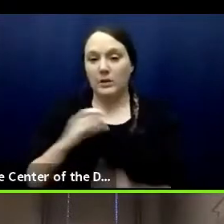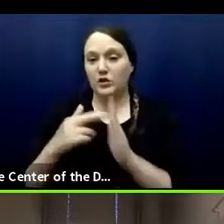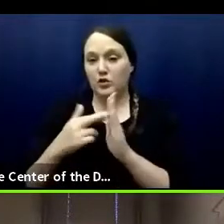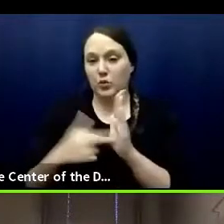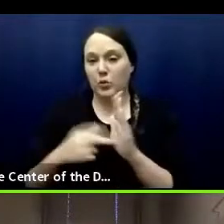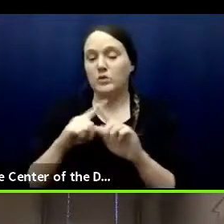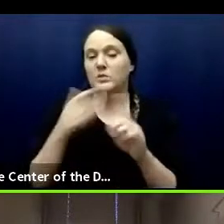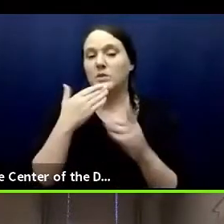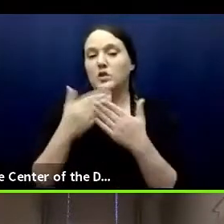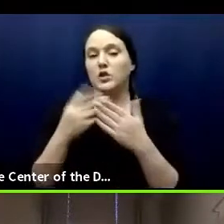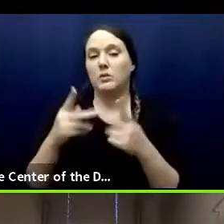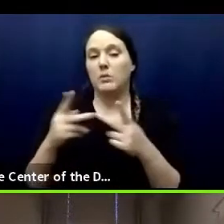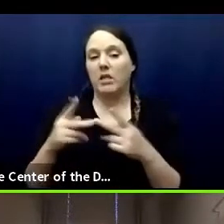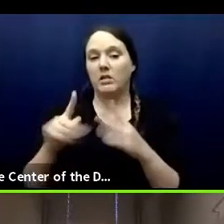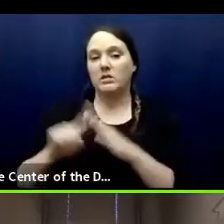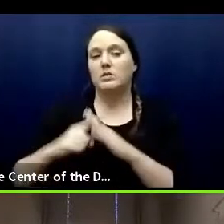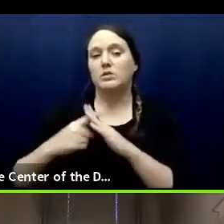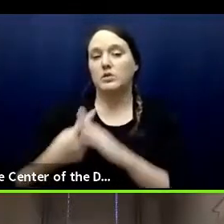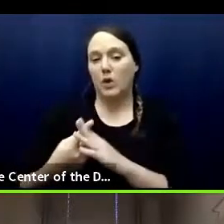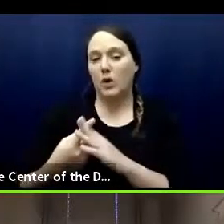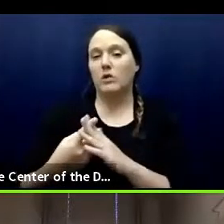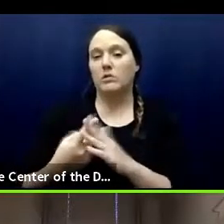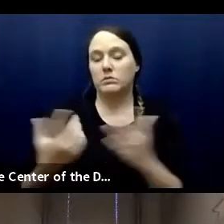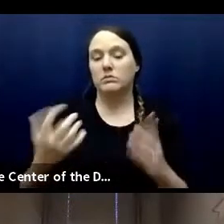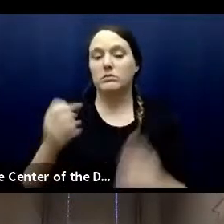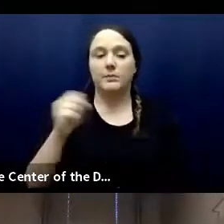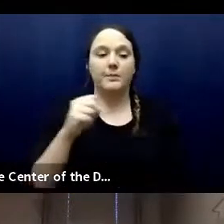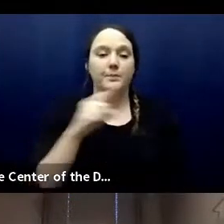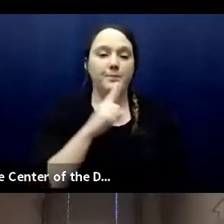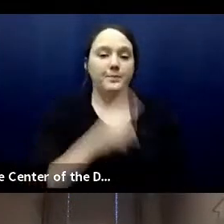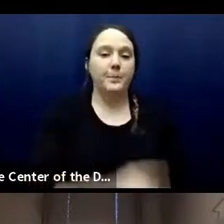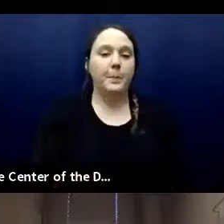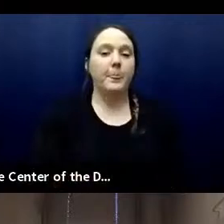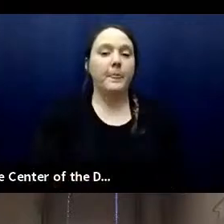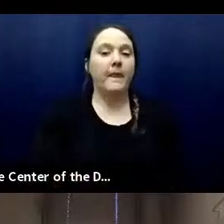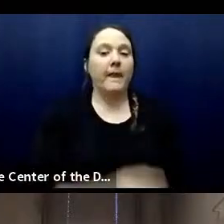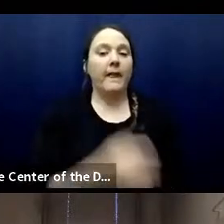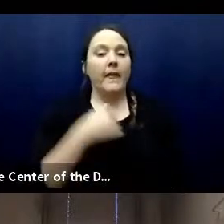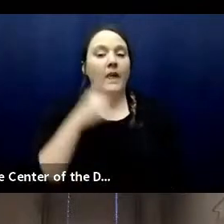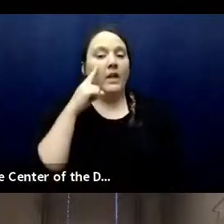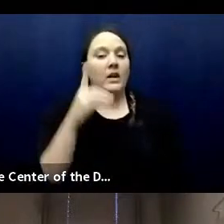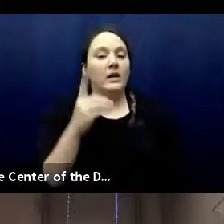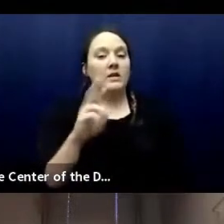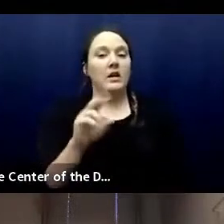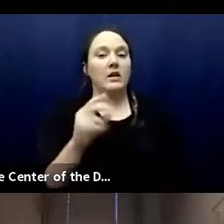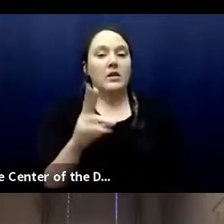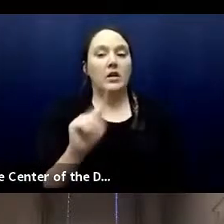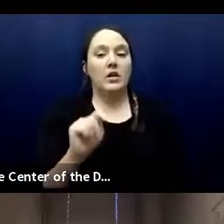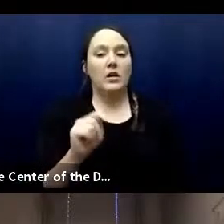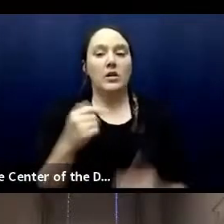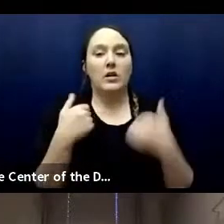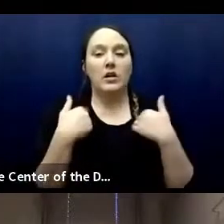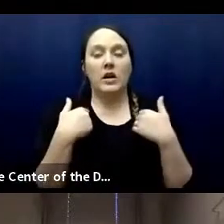start in terms of guidelines. Sure. Point of order, I believe Dr. Hurd had the floor.